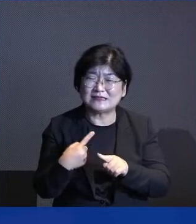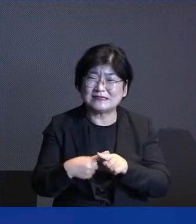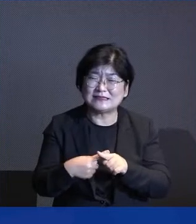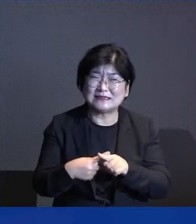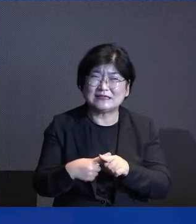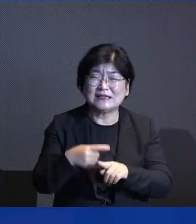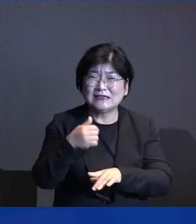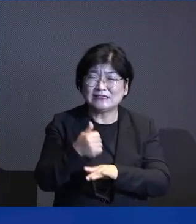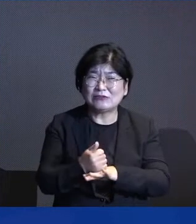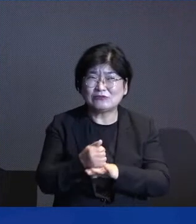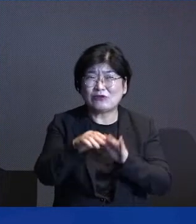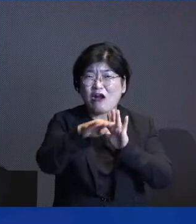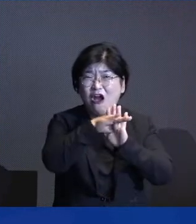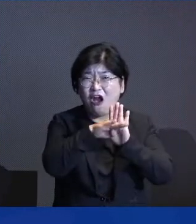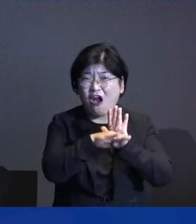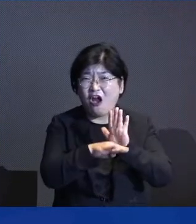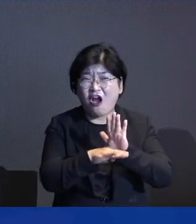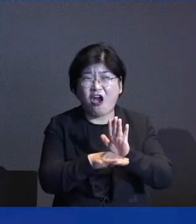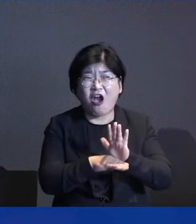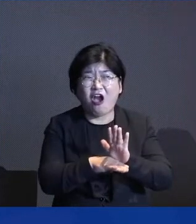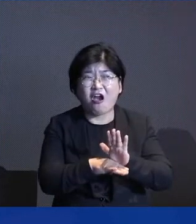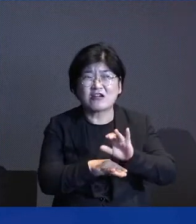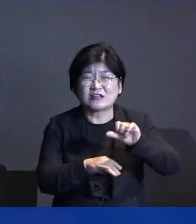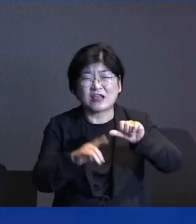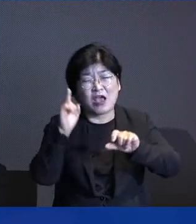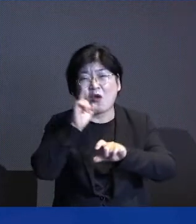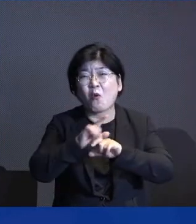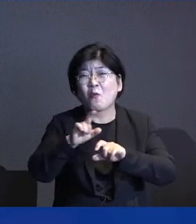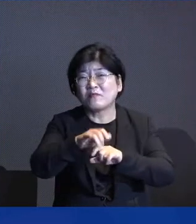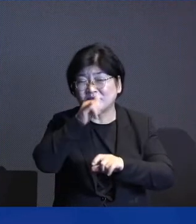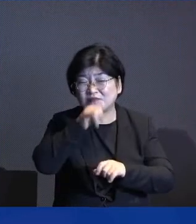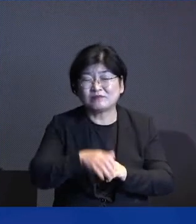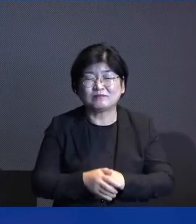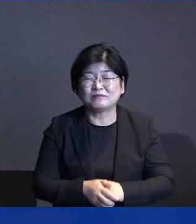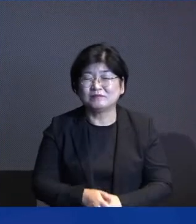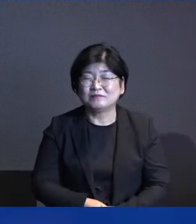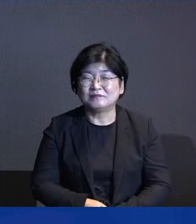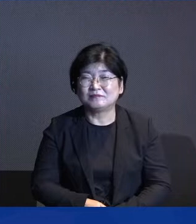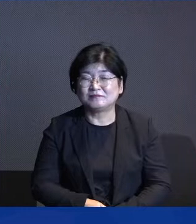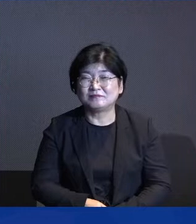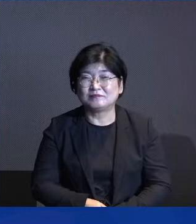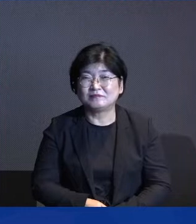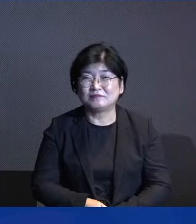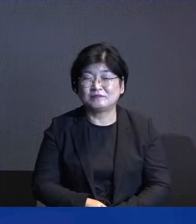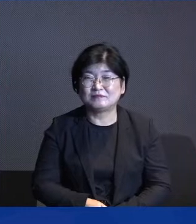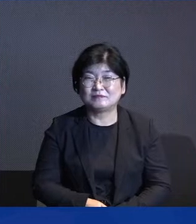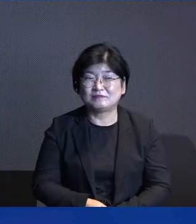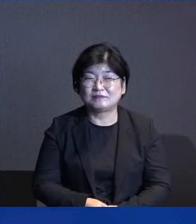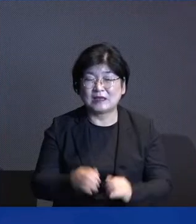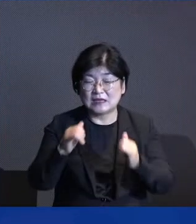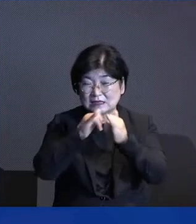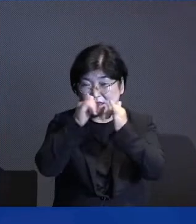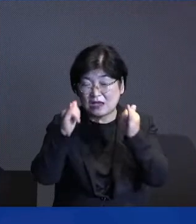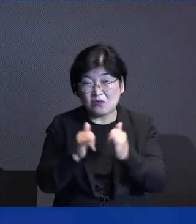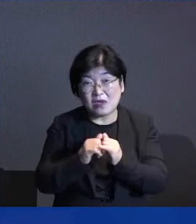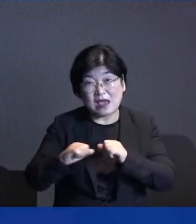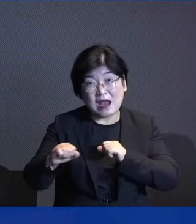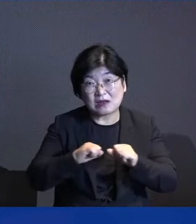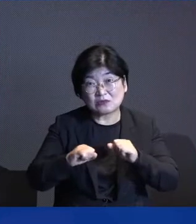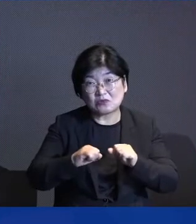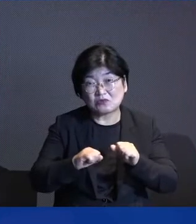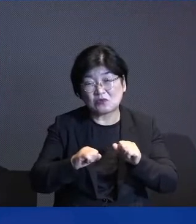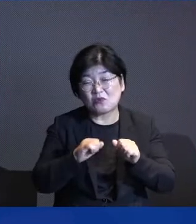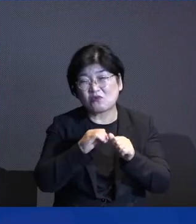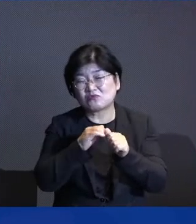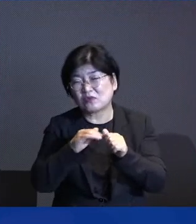exclusion that are exclusion from material resources, civic activity, social relation, basic